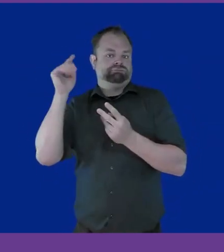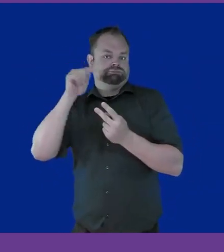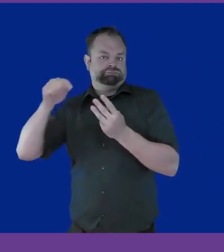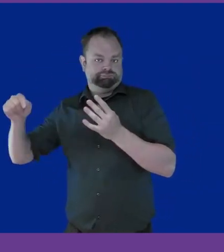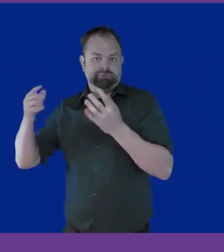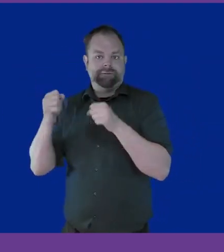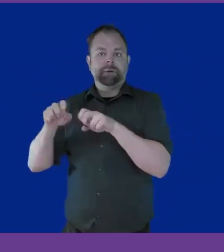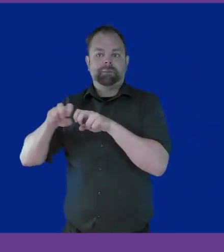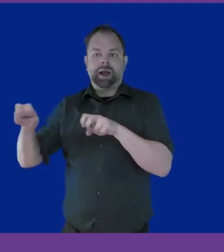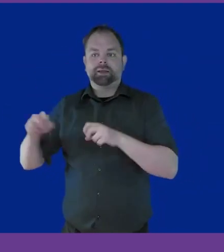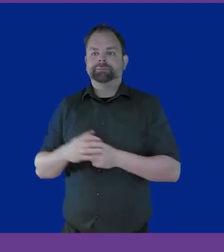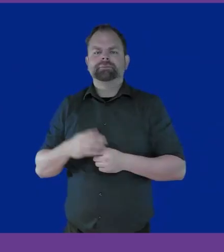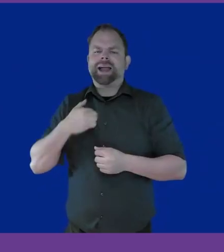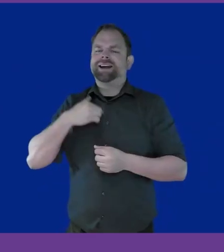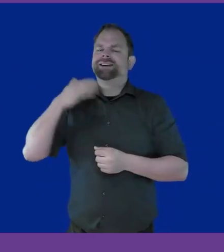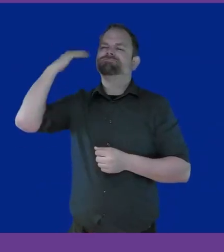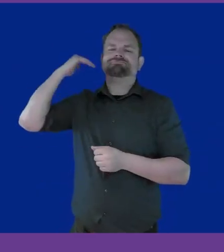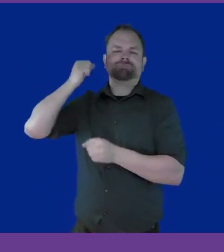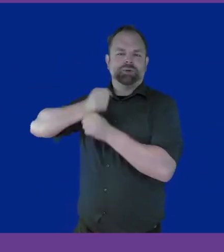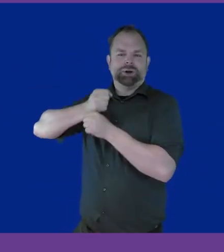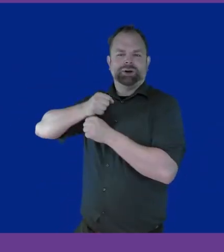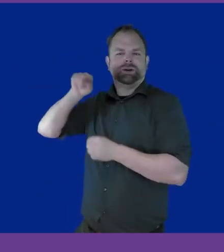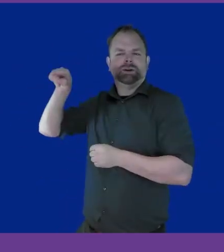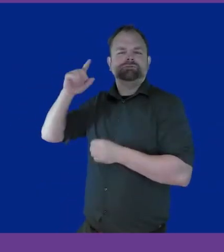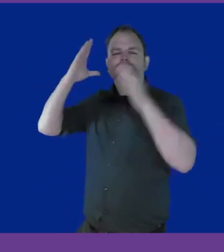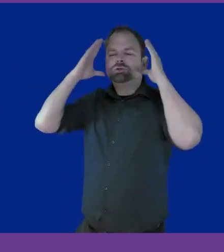meeting on accessibility,